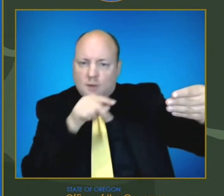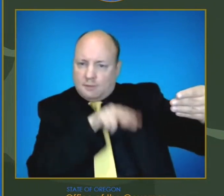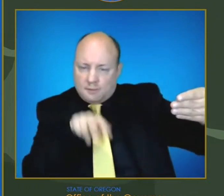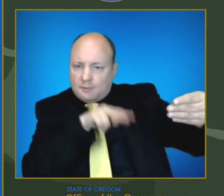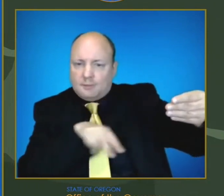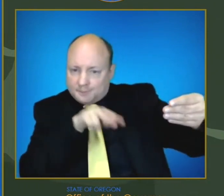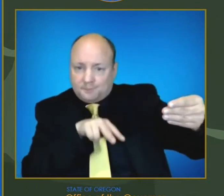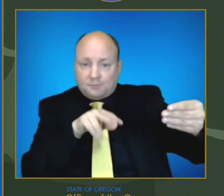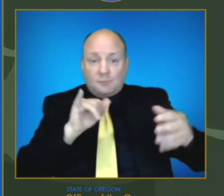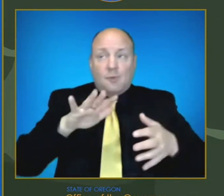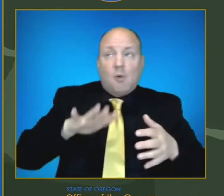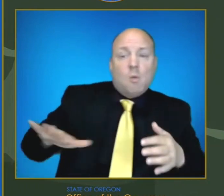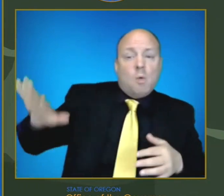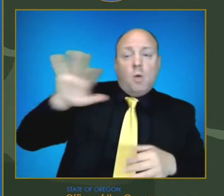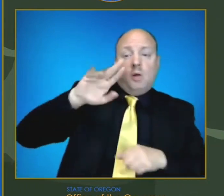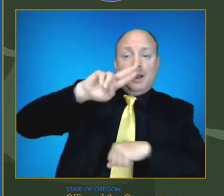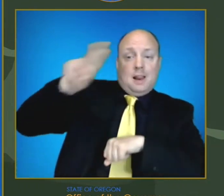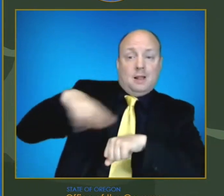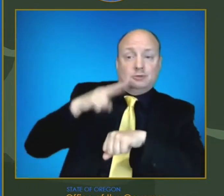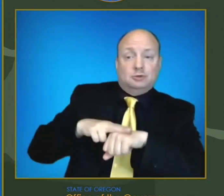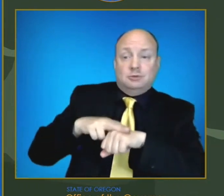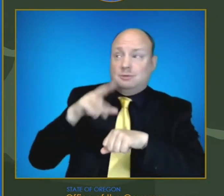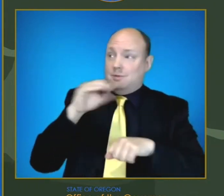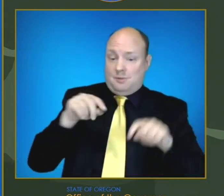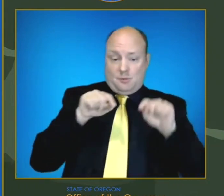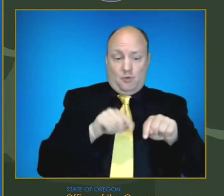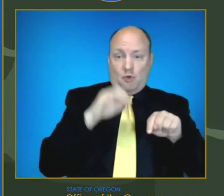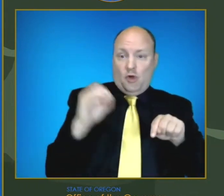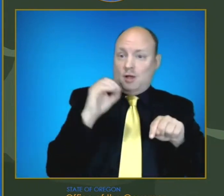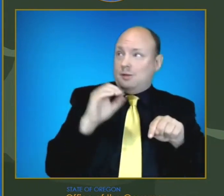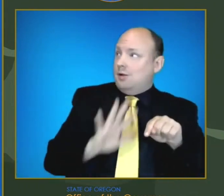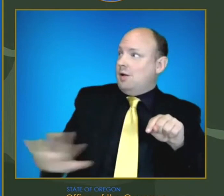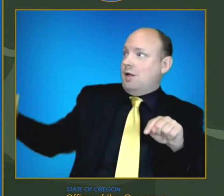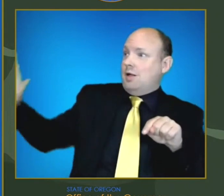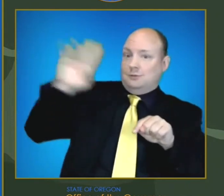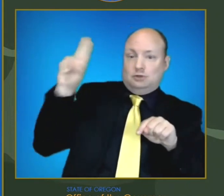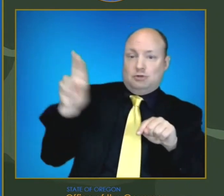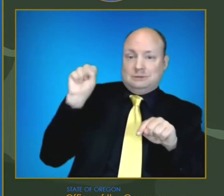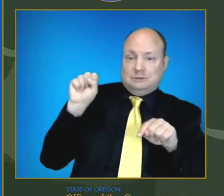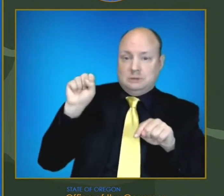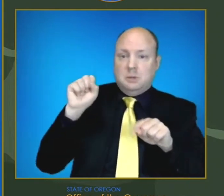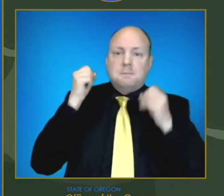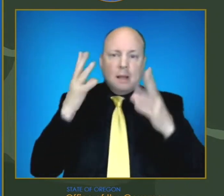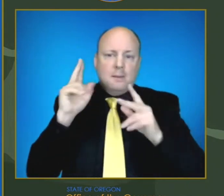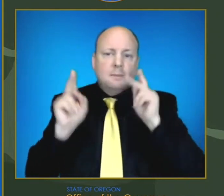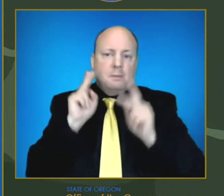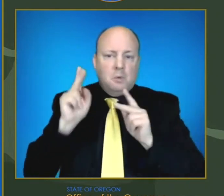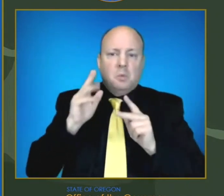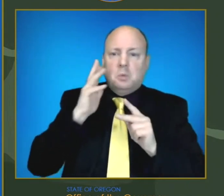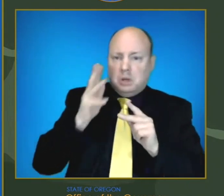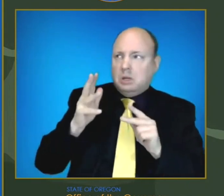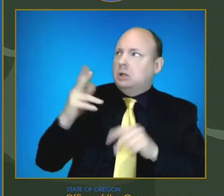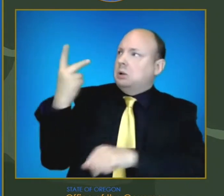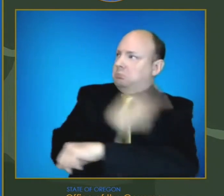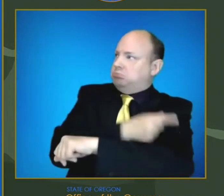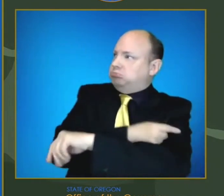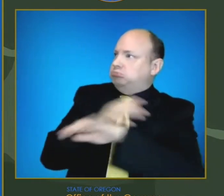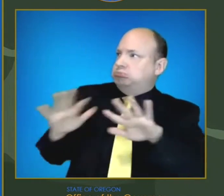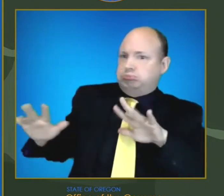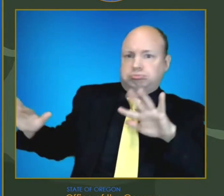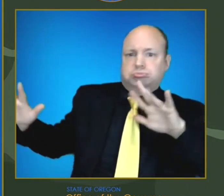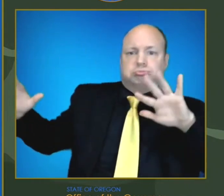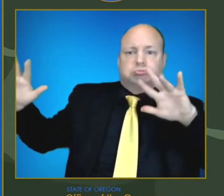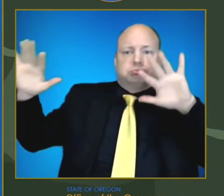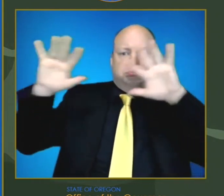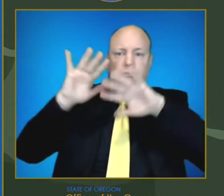and more people are choosing to get vaccinated. For many people, the question hasn't been whether to get vaccinated, it's when they can fit a COVID-19 vaccination